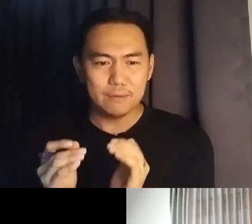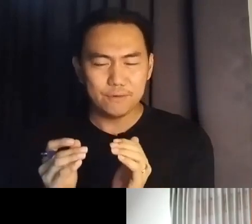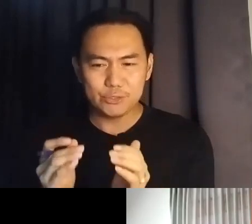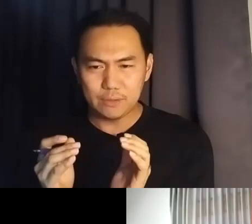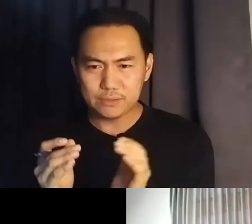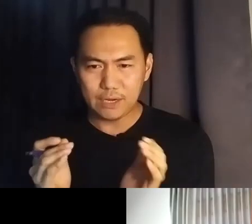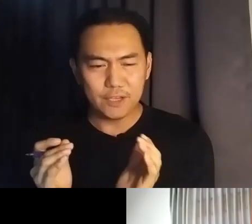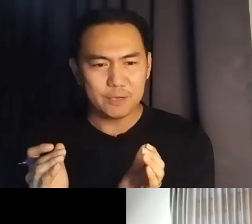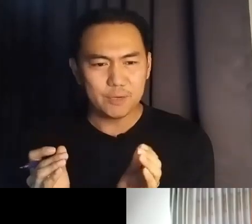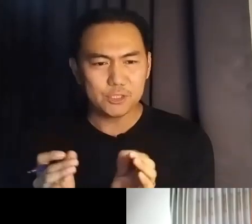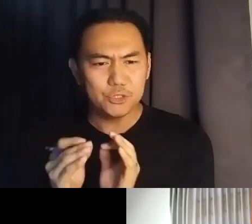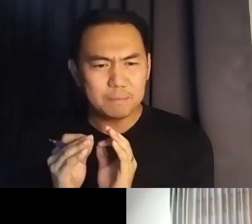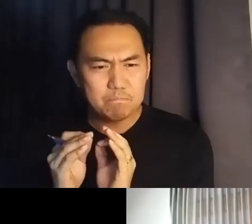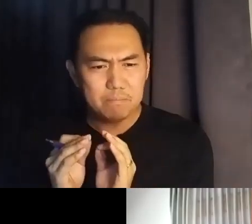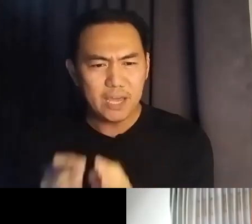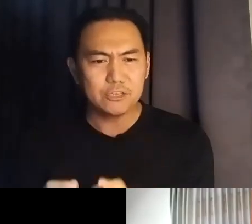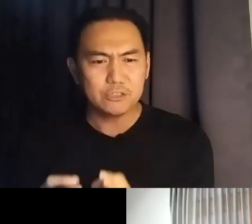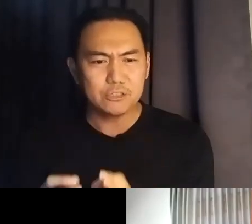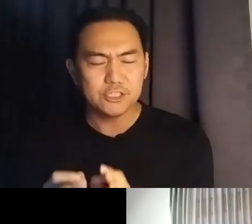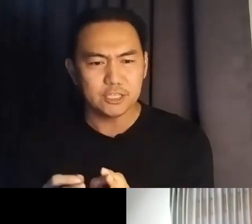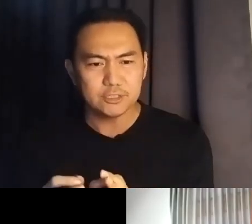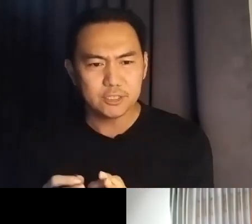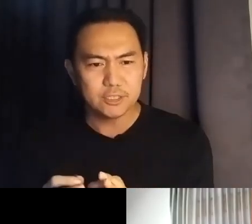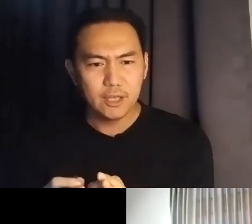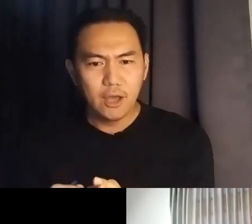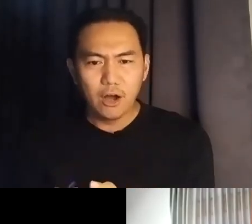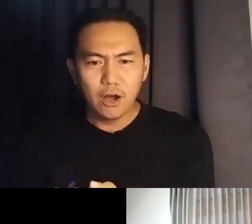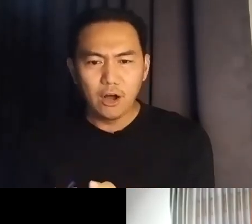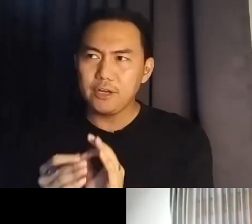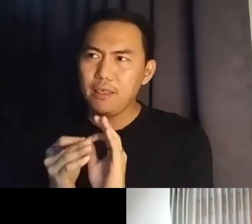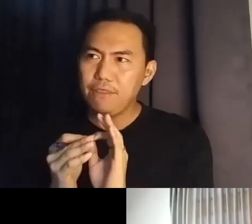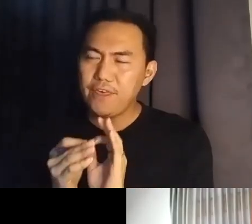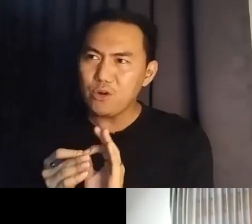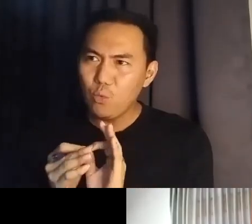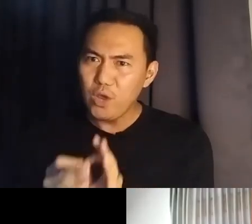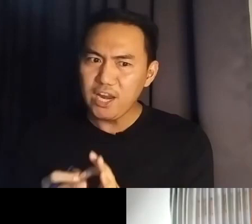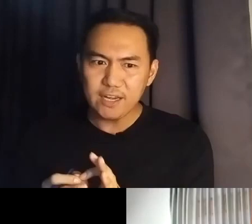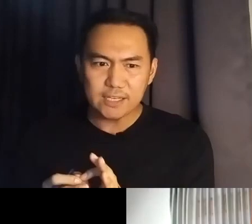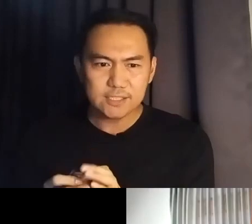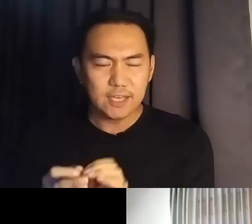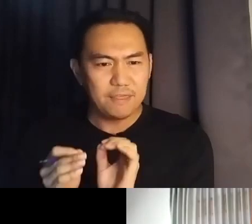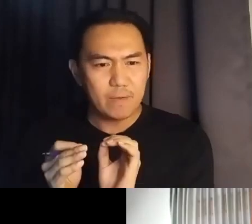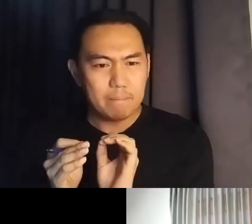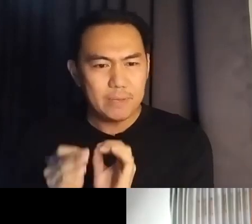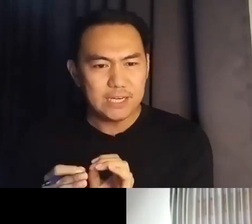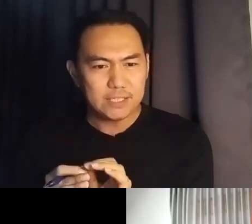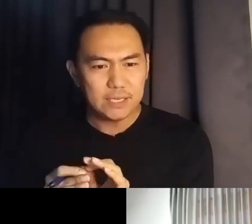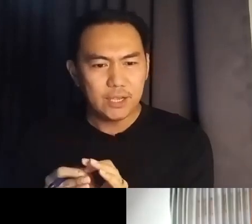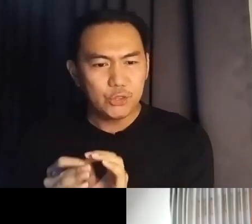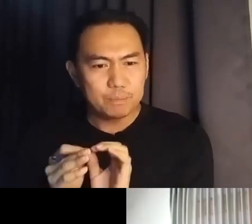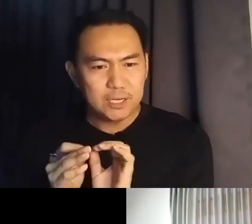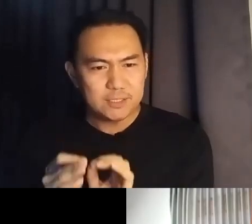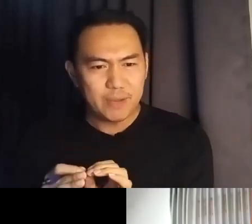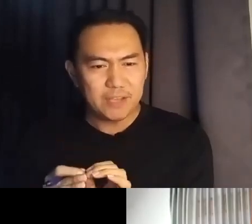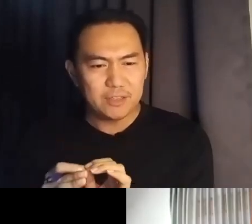in persons should not be made contingent on their willingness and their ability